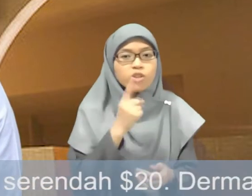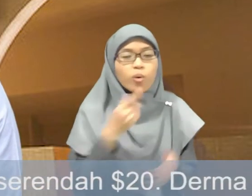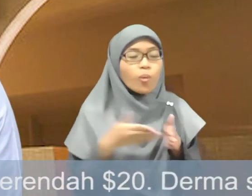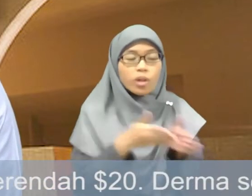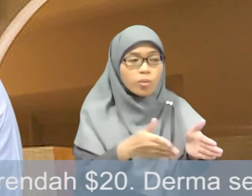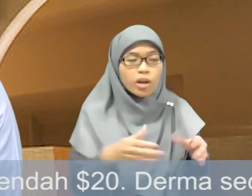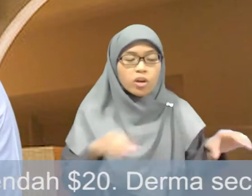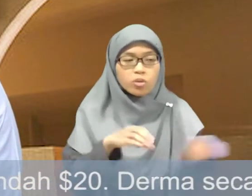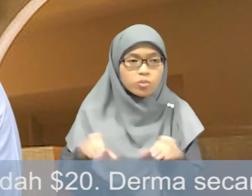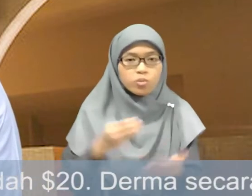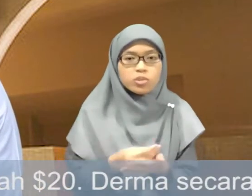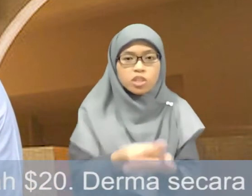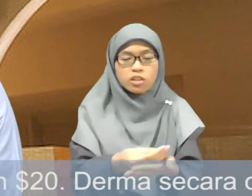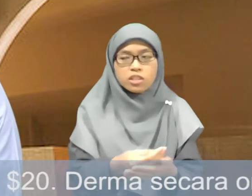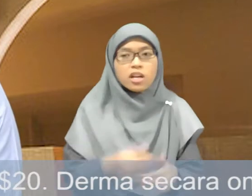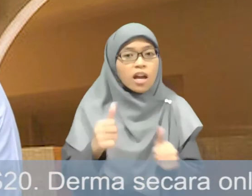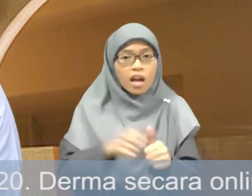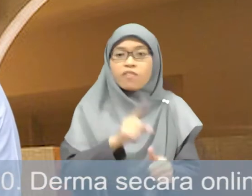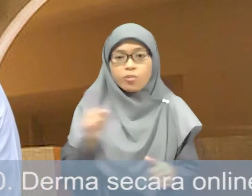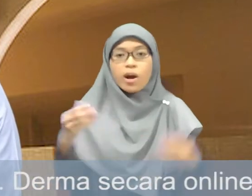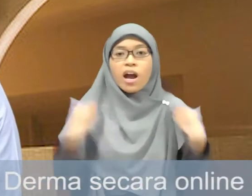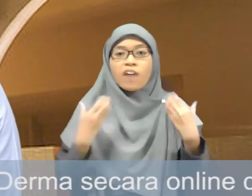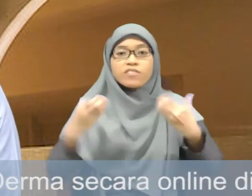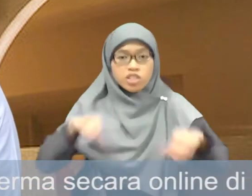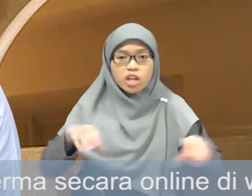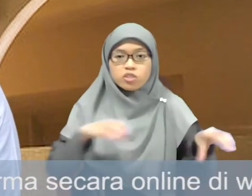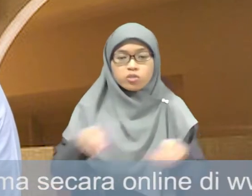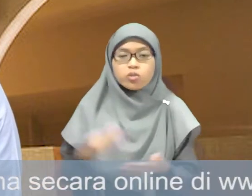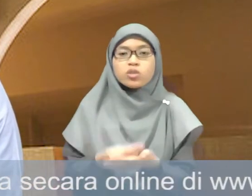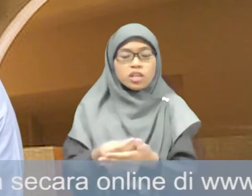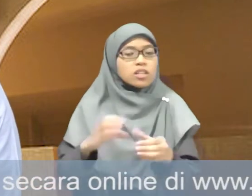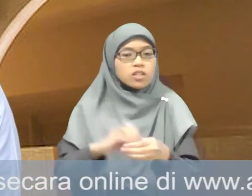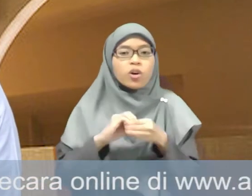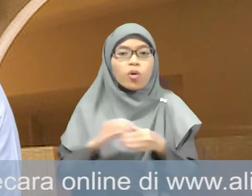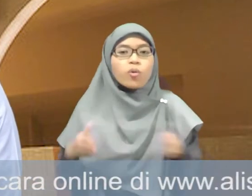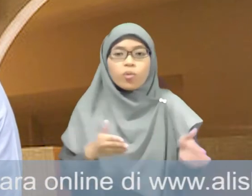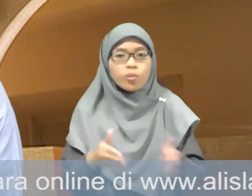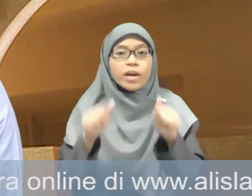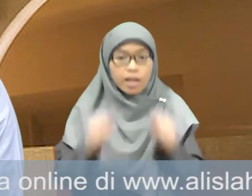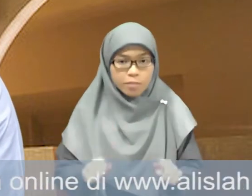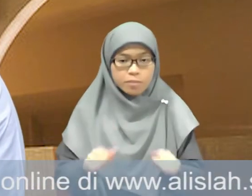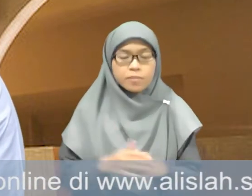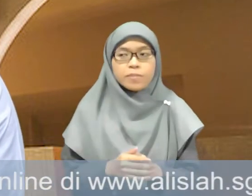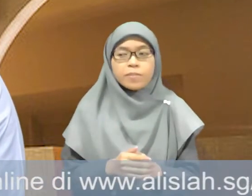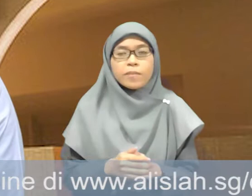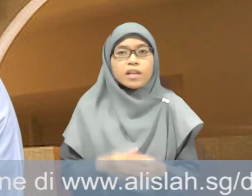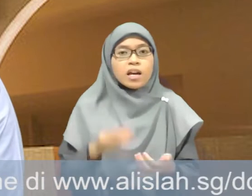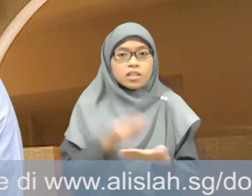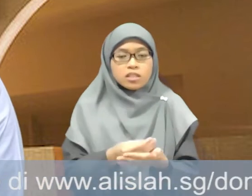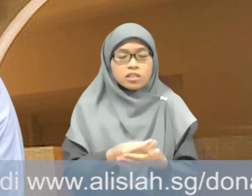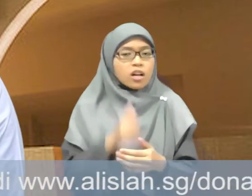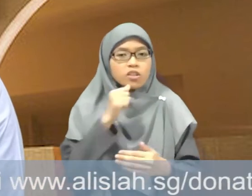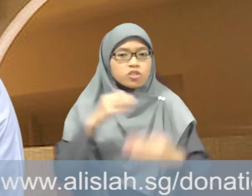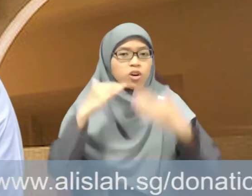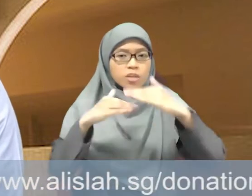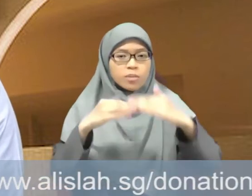capacity. Sadaqah is not just restricted to any form of wealth, money, materials or good deeds. All good deeds